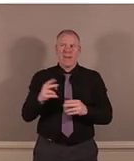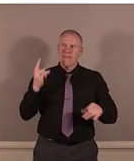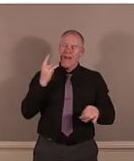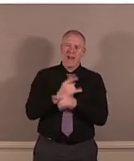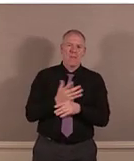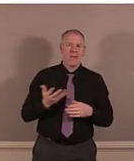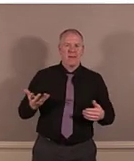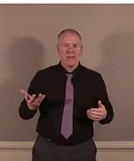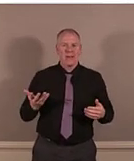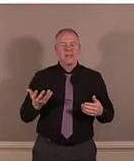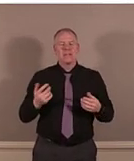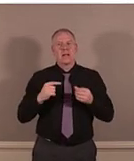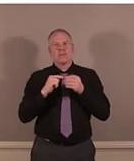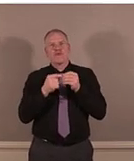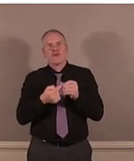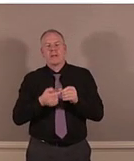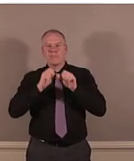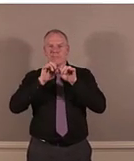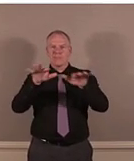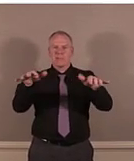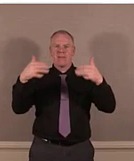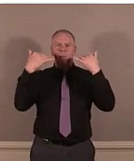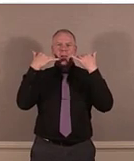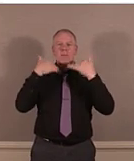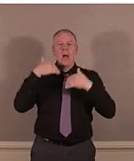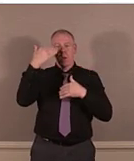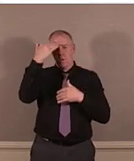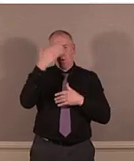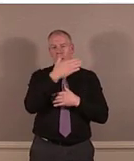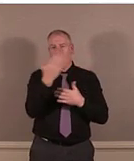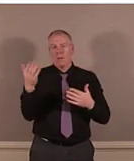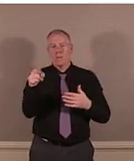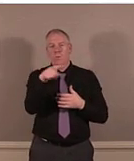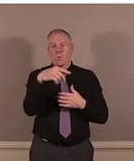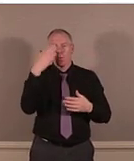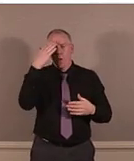So really, I suppose I'm trying to get the word out there, and I know a lot of people would know it already,